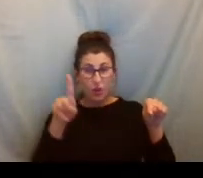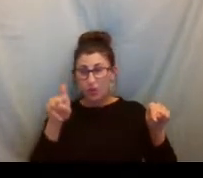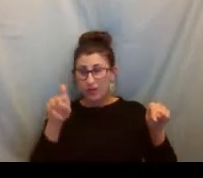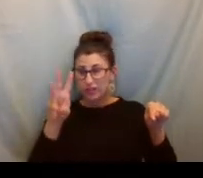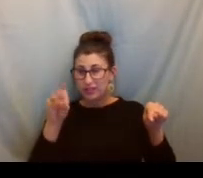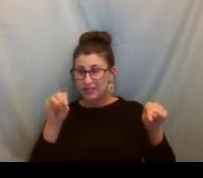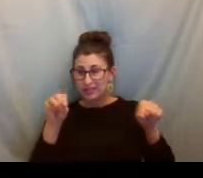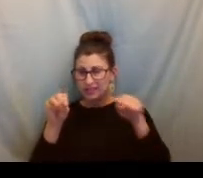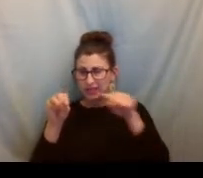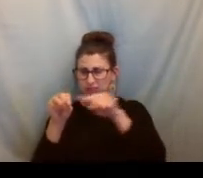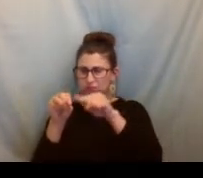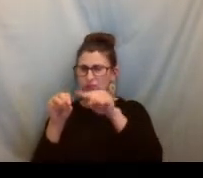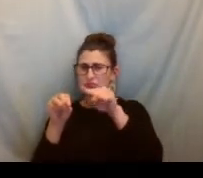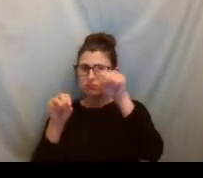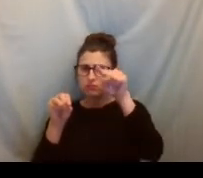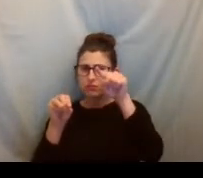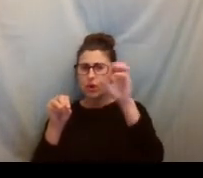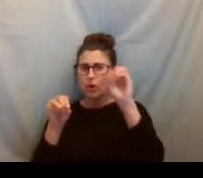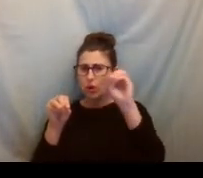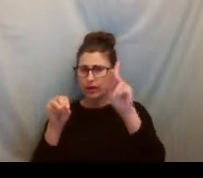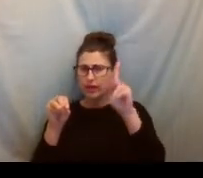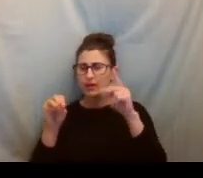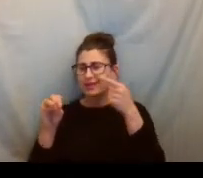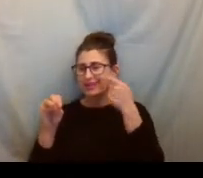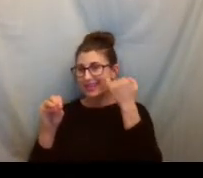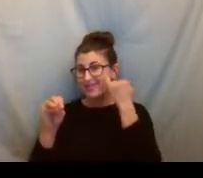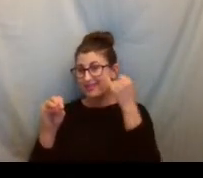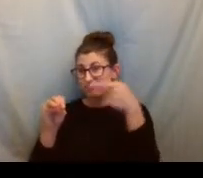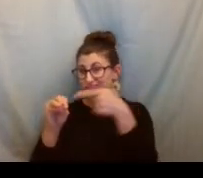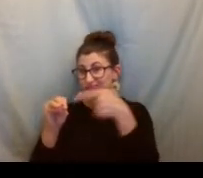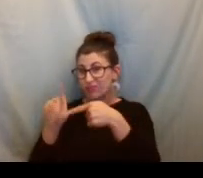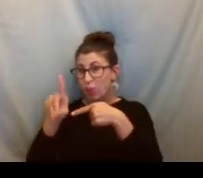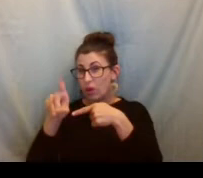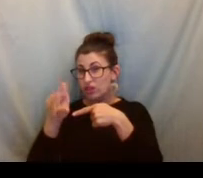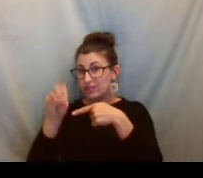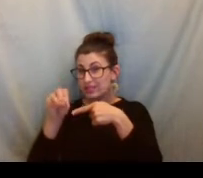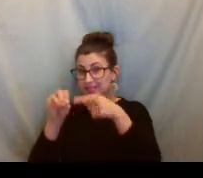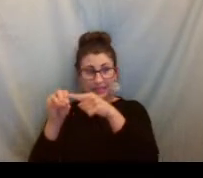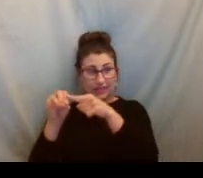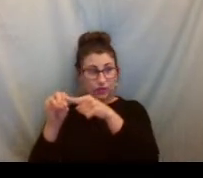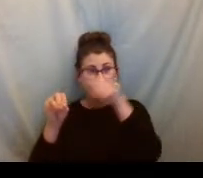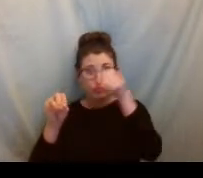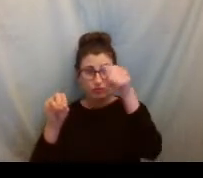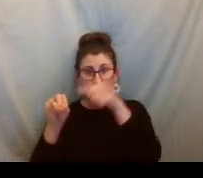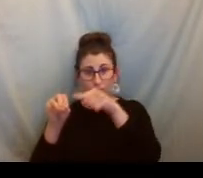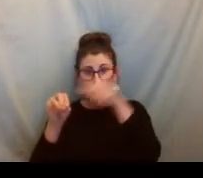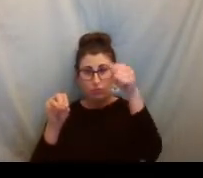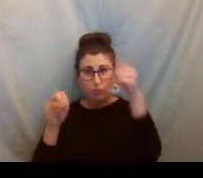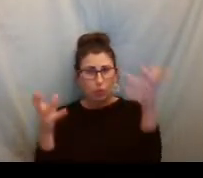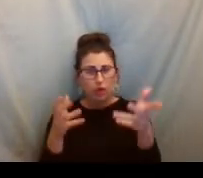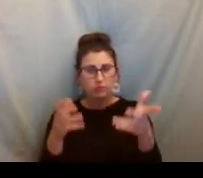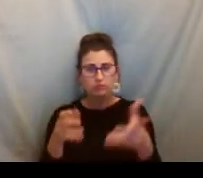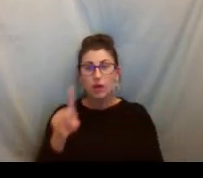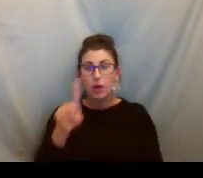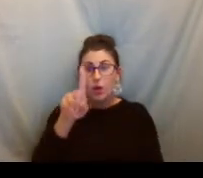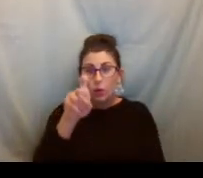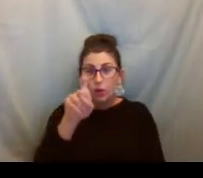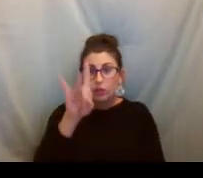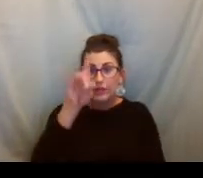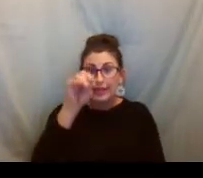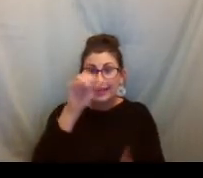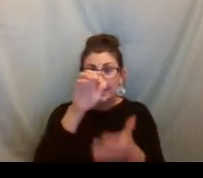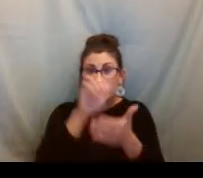look at it this way and say, okay, if this is 160 from here to here, what's this one? I could do 180 minus that to get